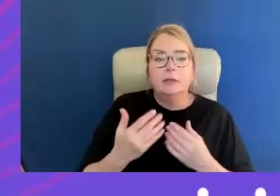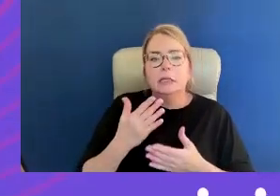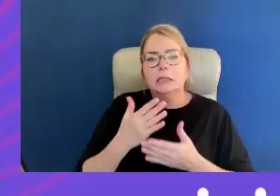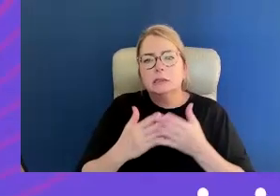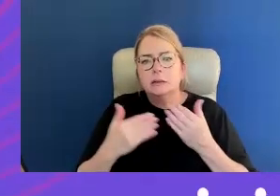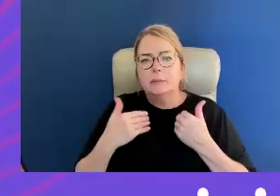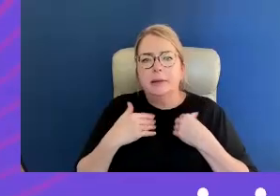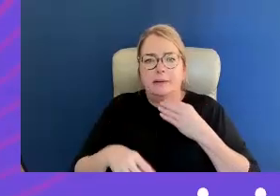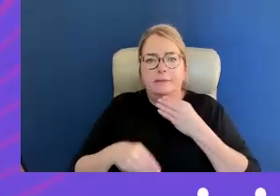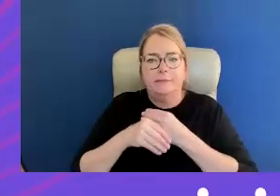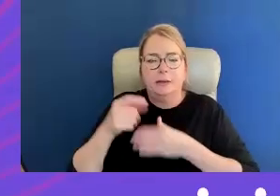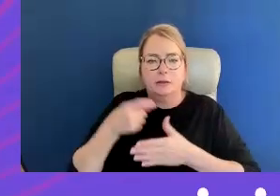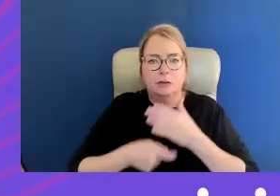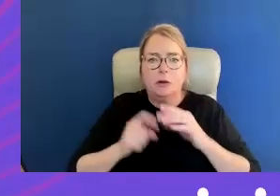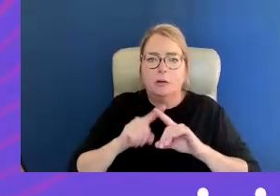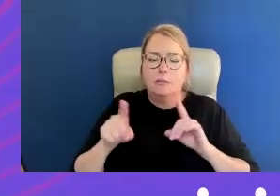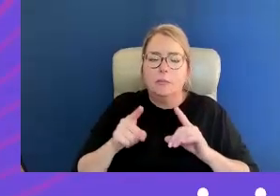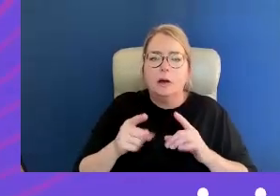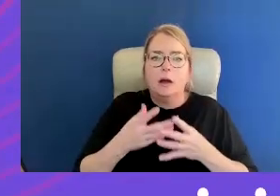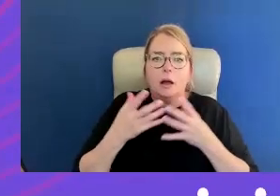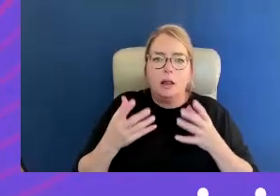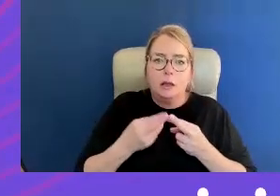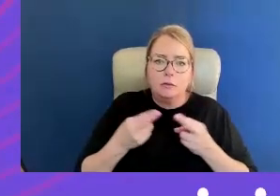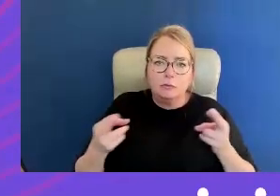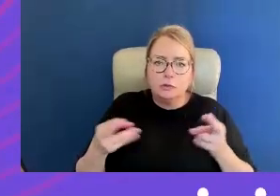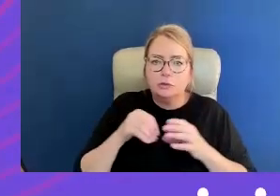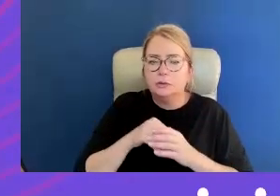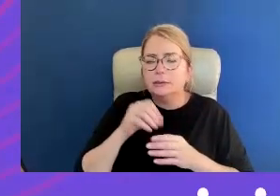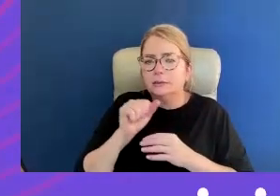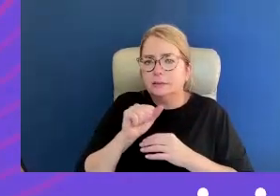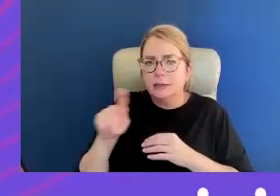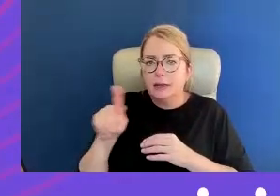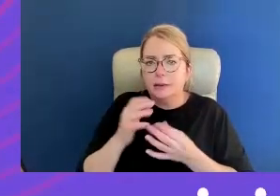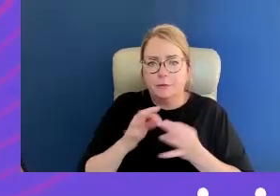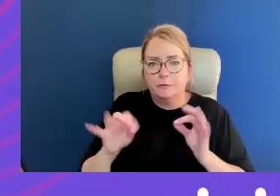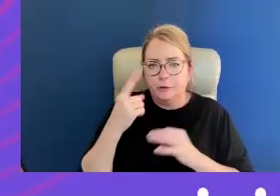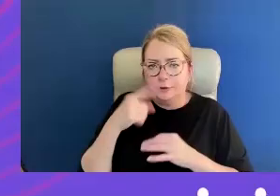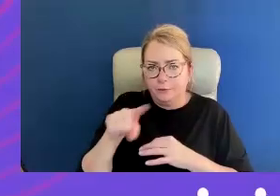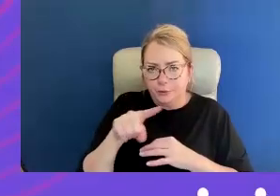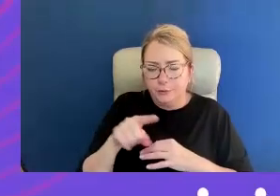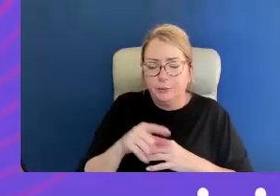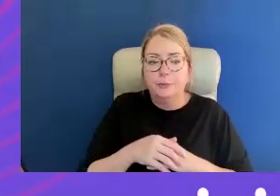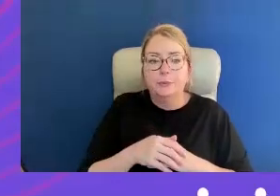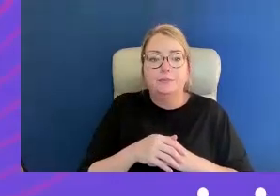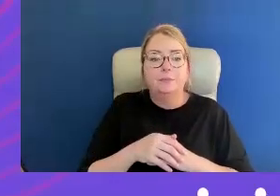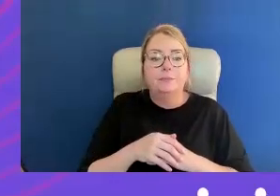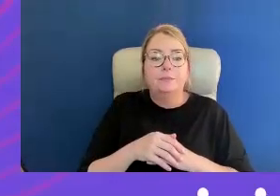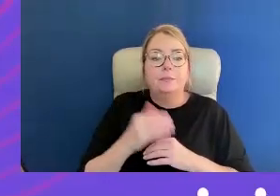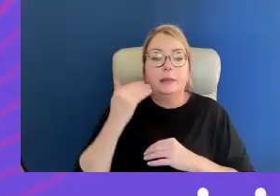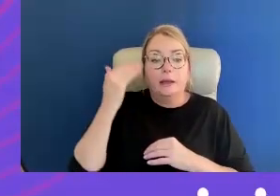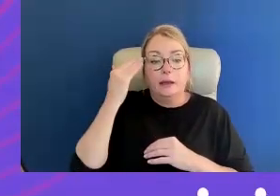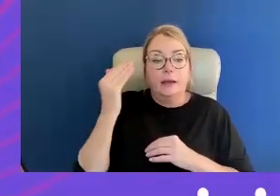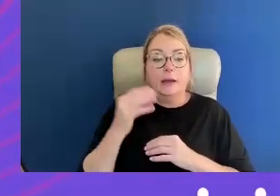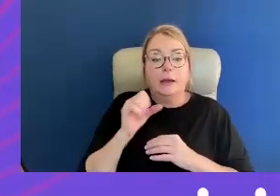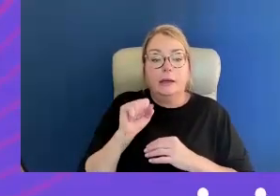of resources that you can use in the app that are free to you as a Kaiser member. Headspace is a one-on-one